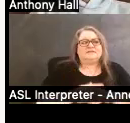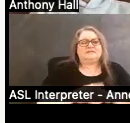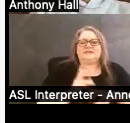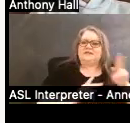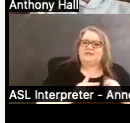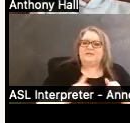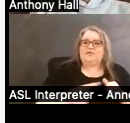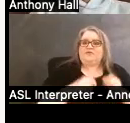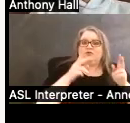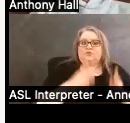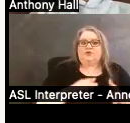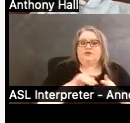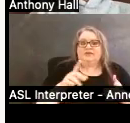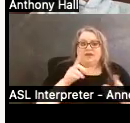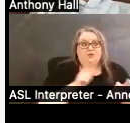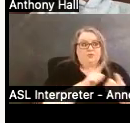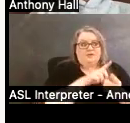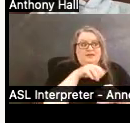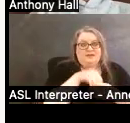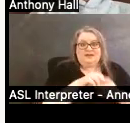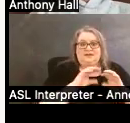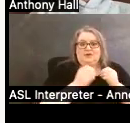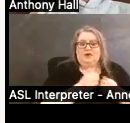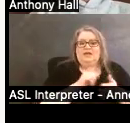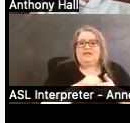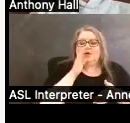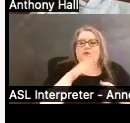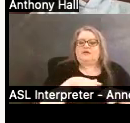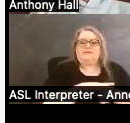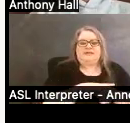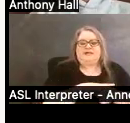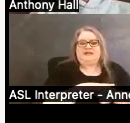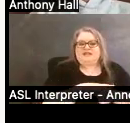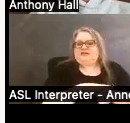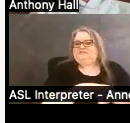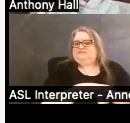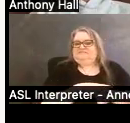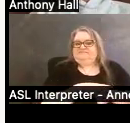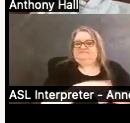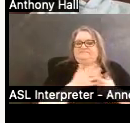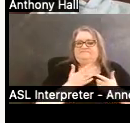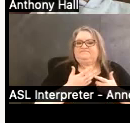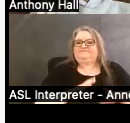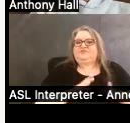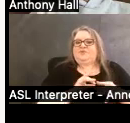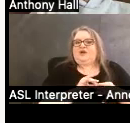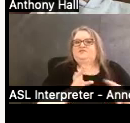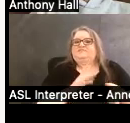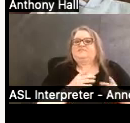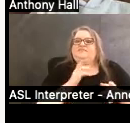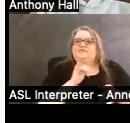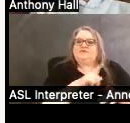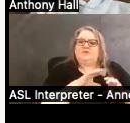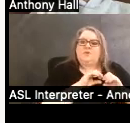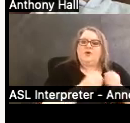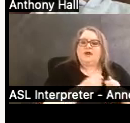person that you meet in an organization that will completely turn you off from an organization. And I've had to go back, especially in